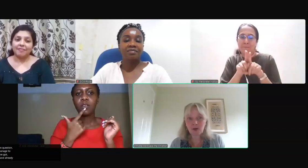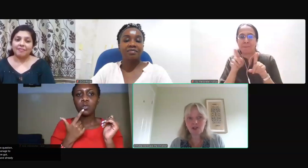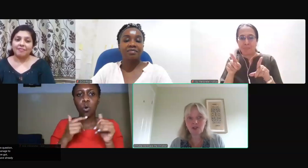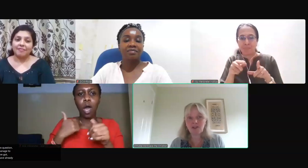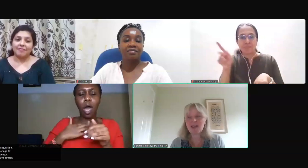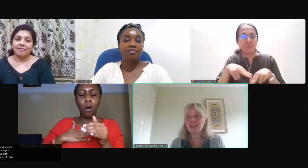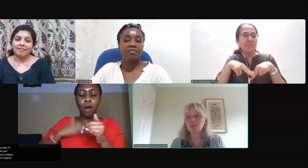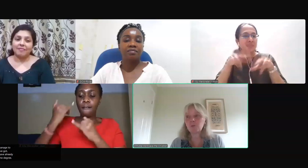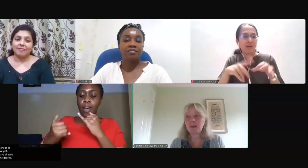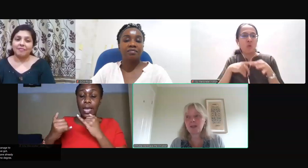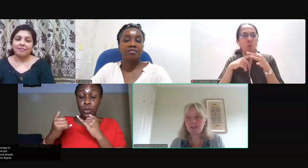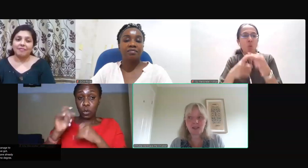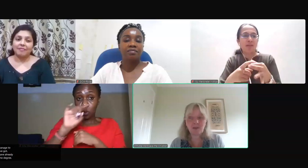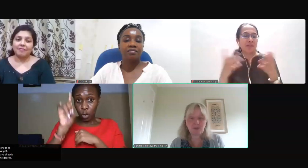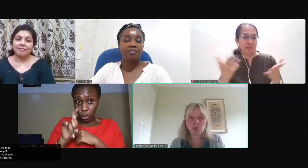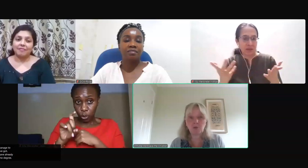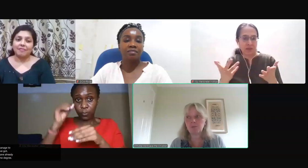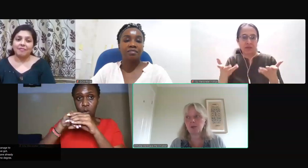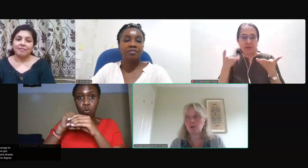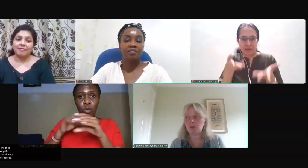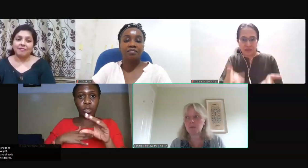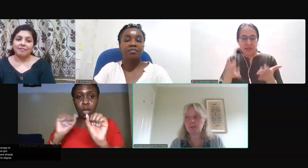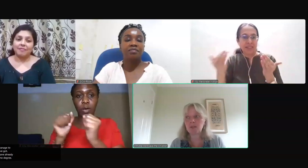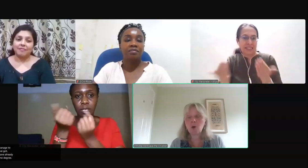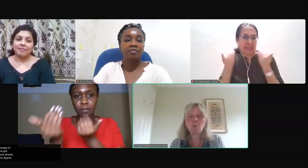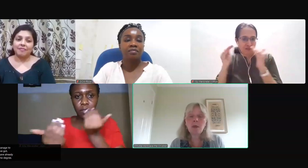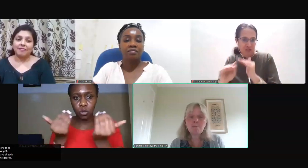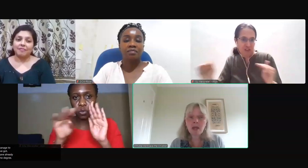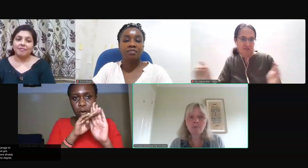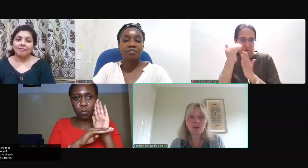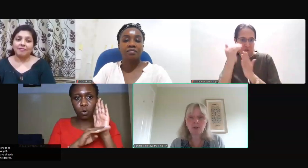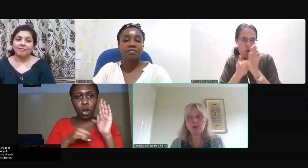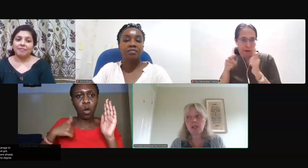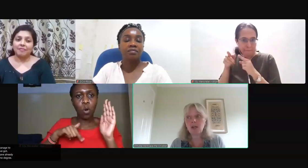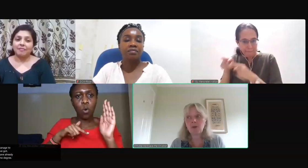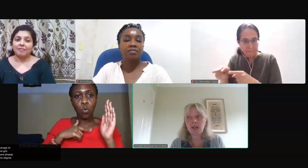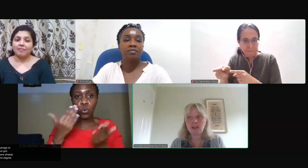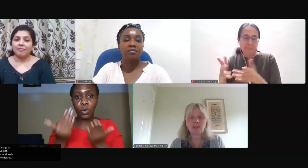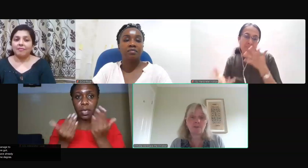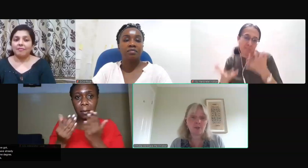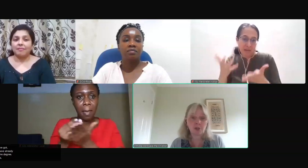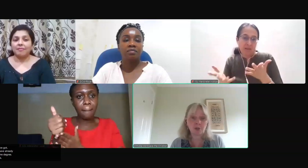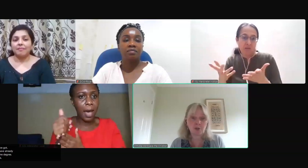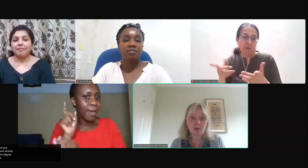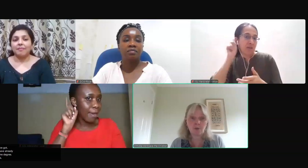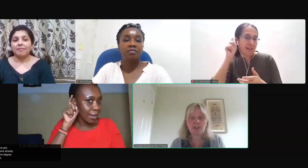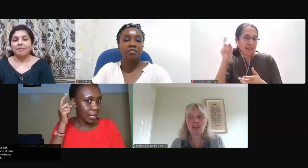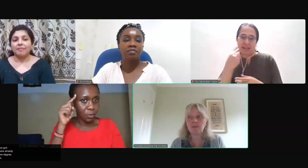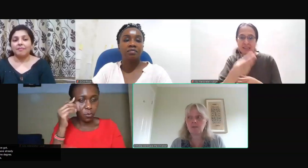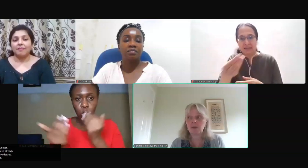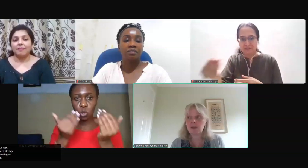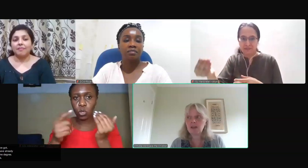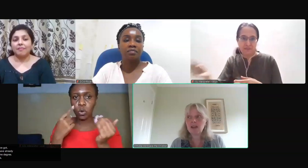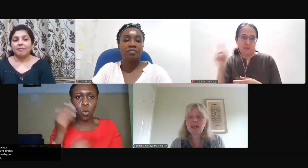final question is, within our Save the Children programs, we may procure hearing aids for children who are